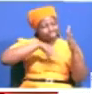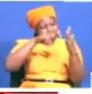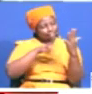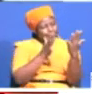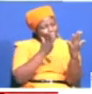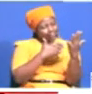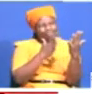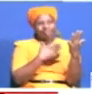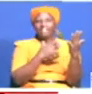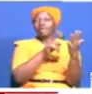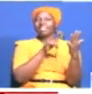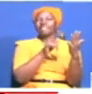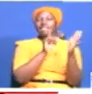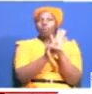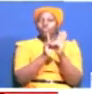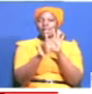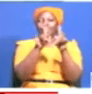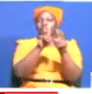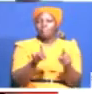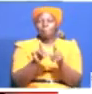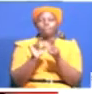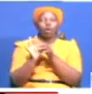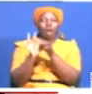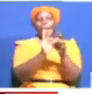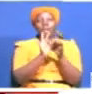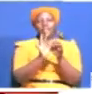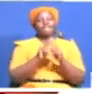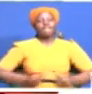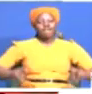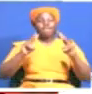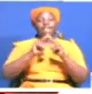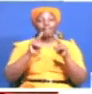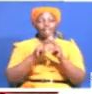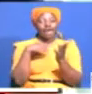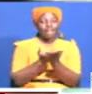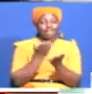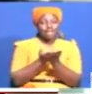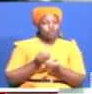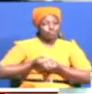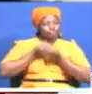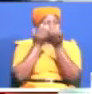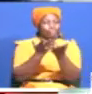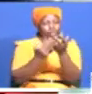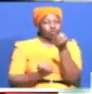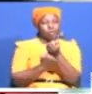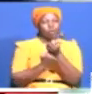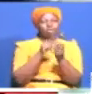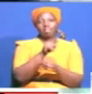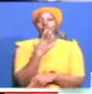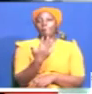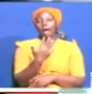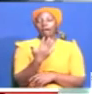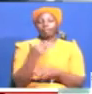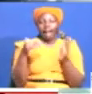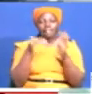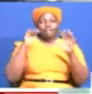the corroborative value or evidences produced in support of that document. Anti-corruption magistrate